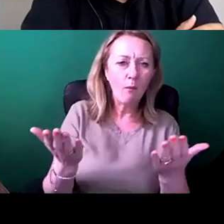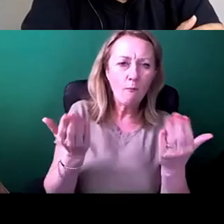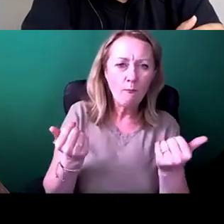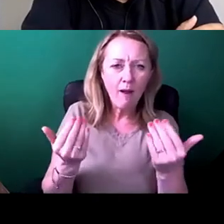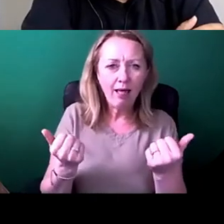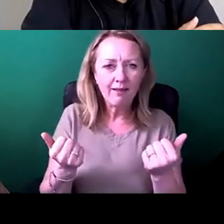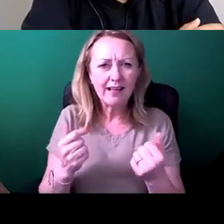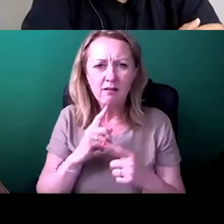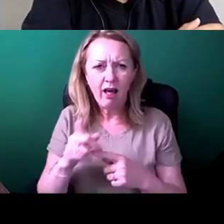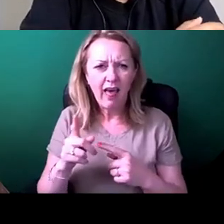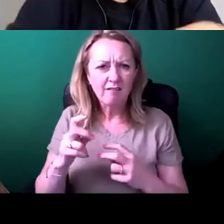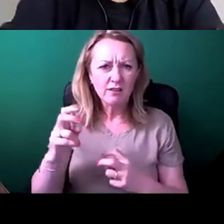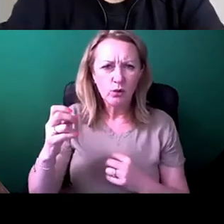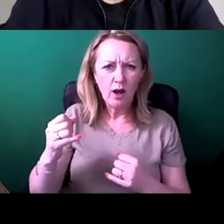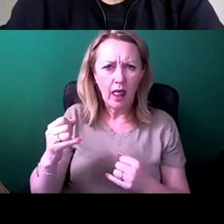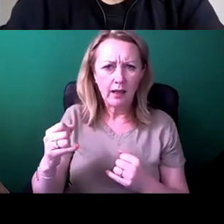divisive diversity.